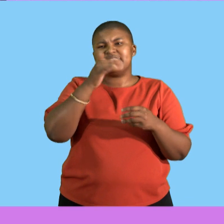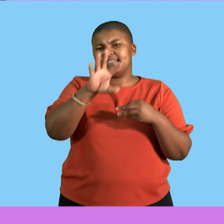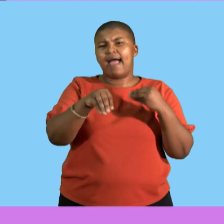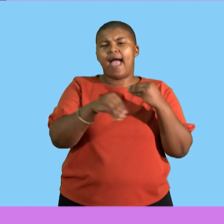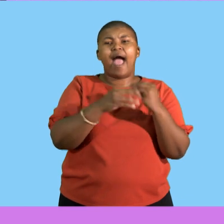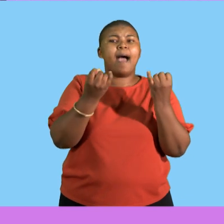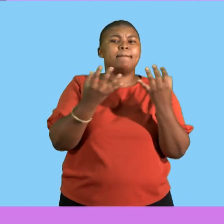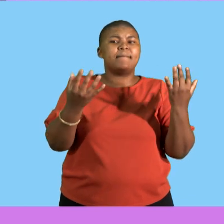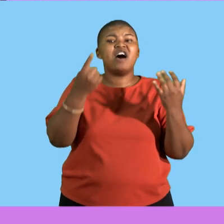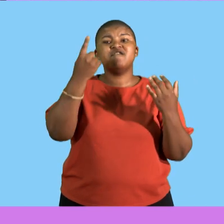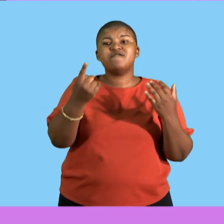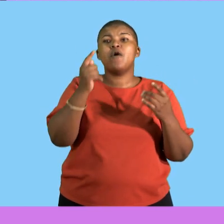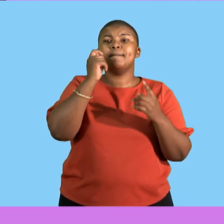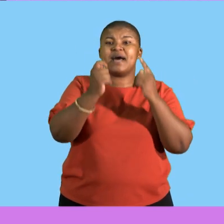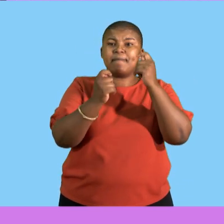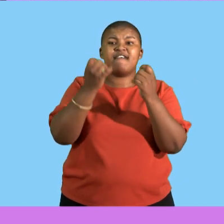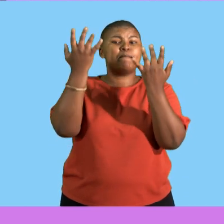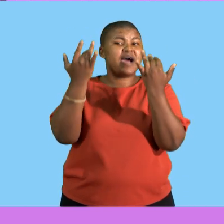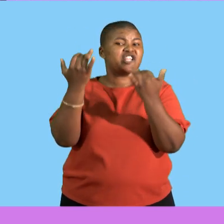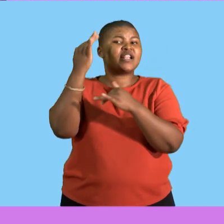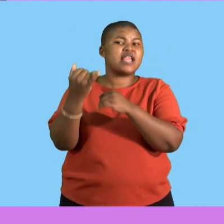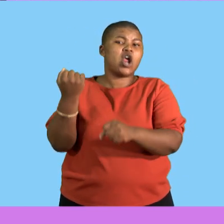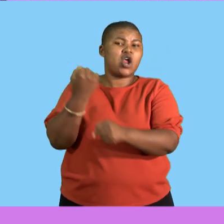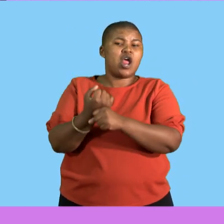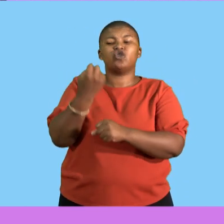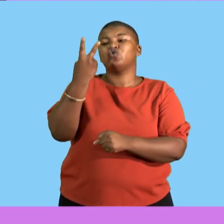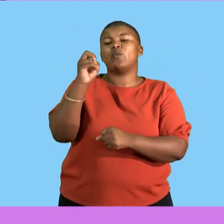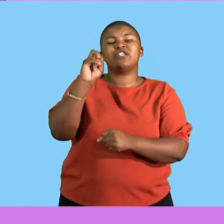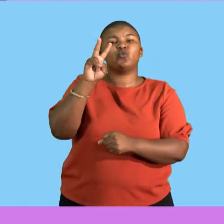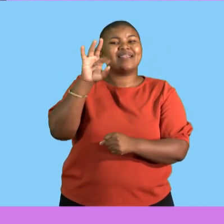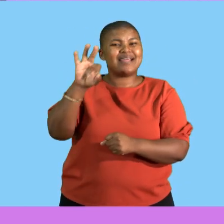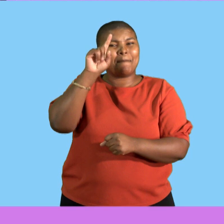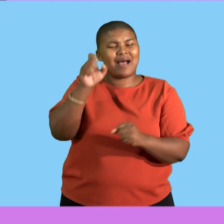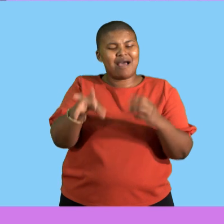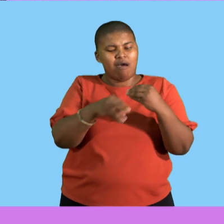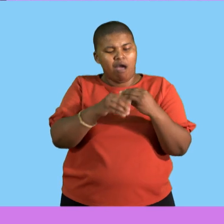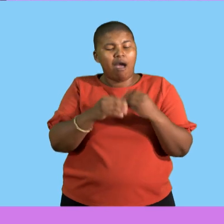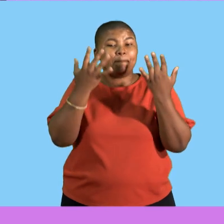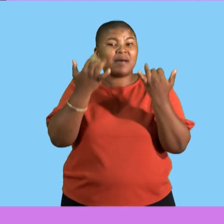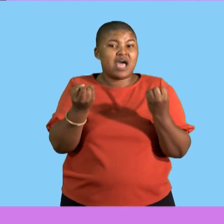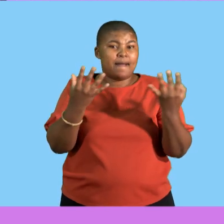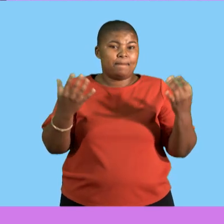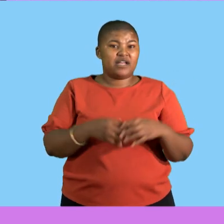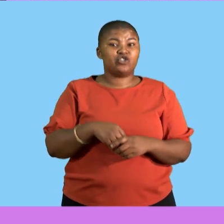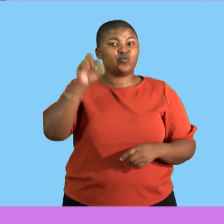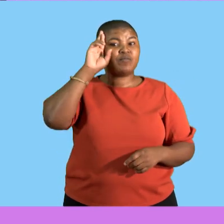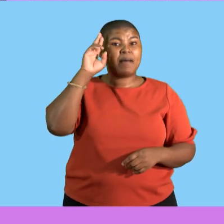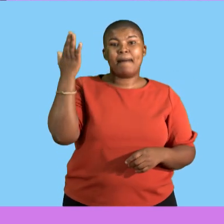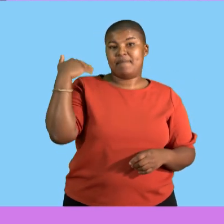additional amount per month for which he will have to budget for in his account. So it